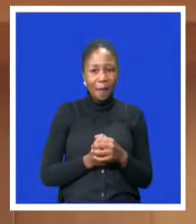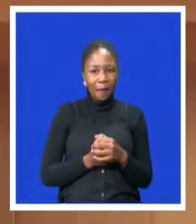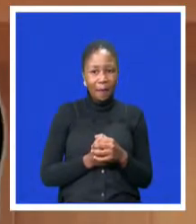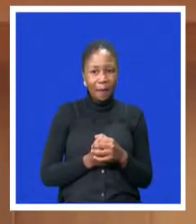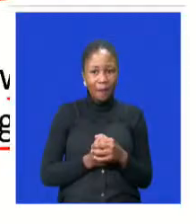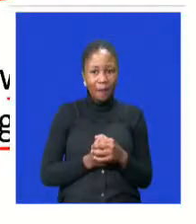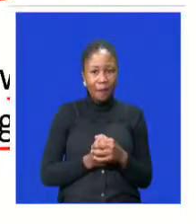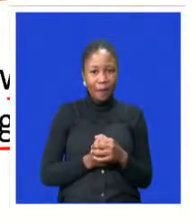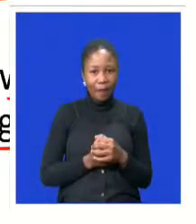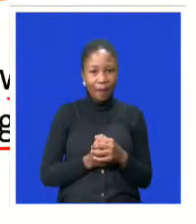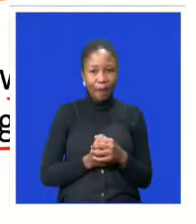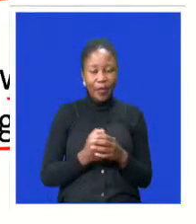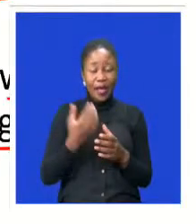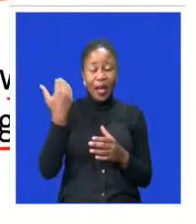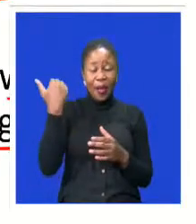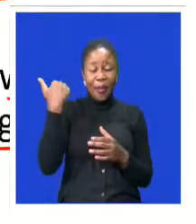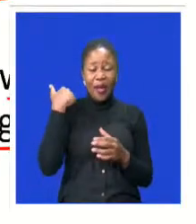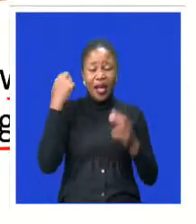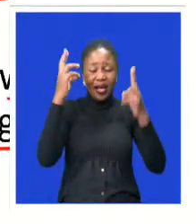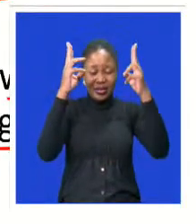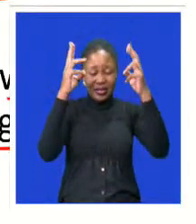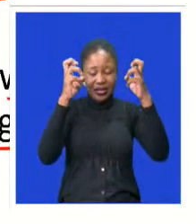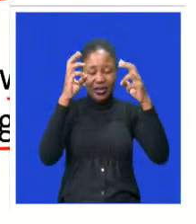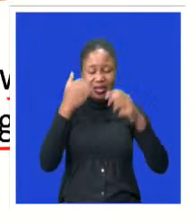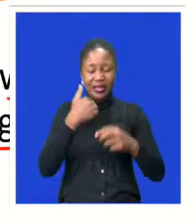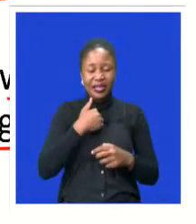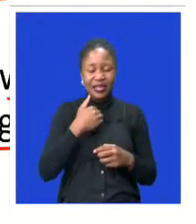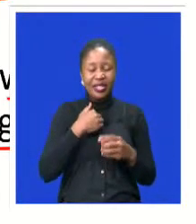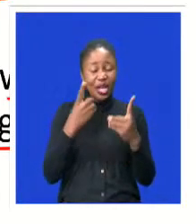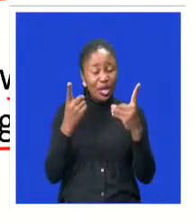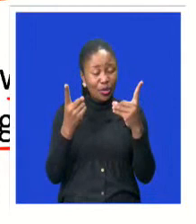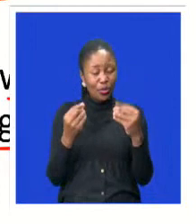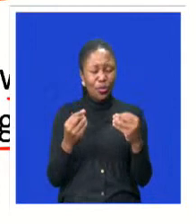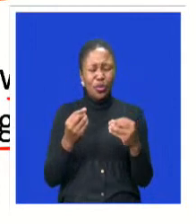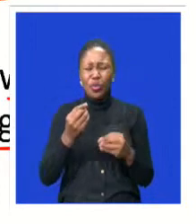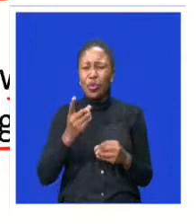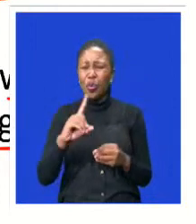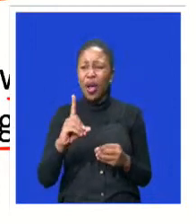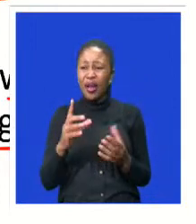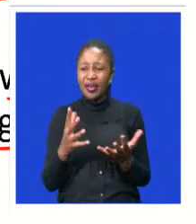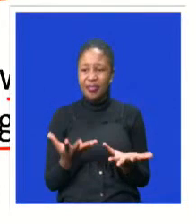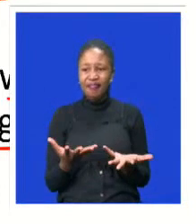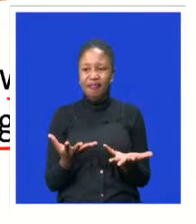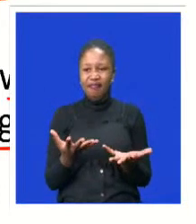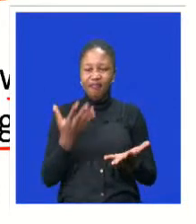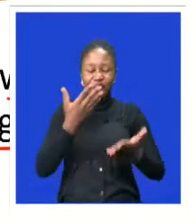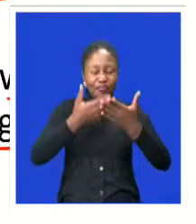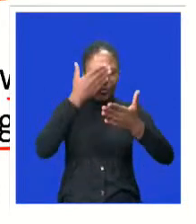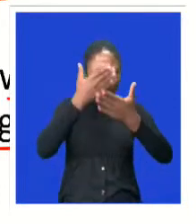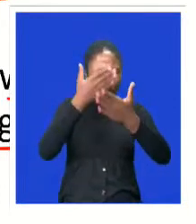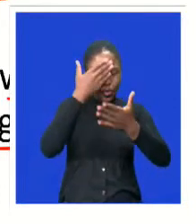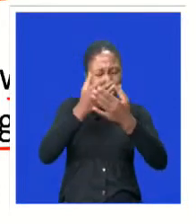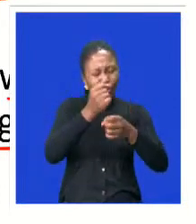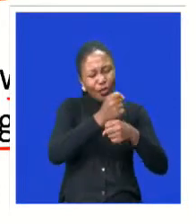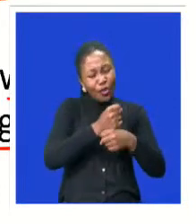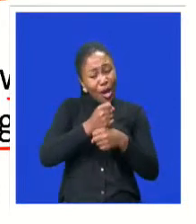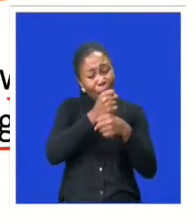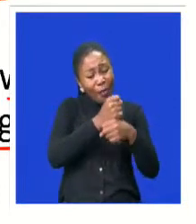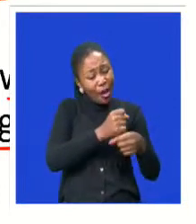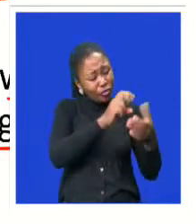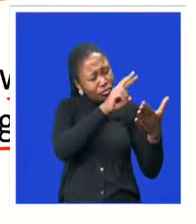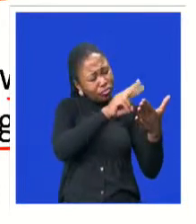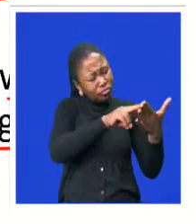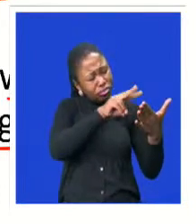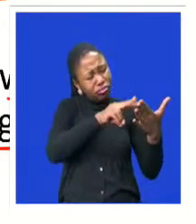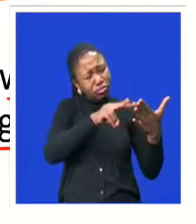dear learner, in the previous lesson we were learning about reading. So we discovered that there